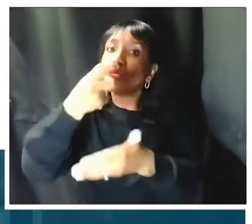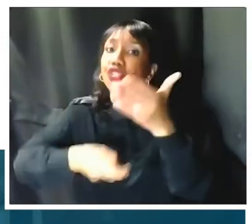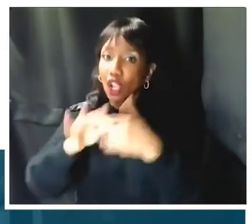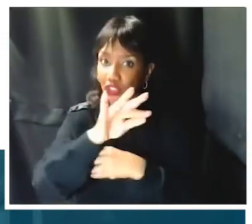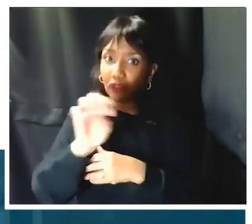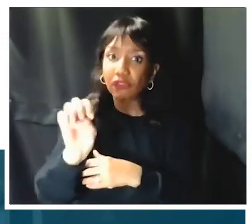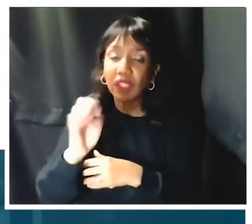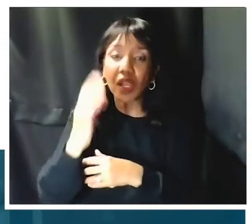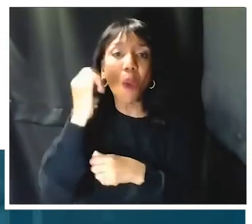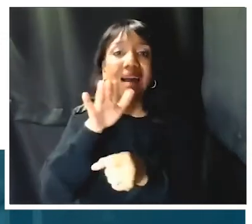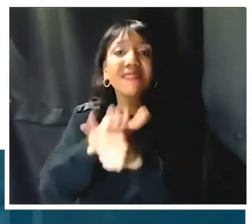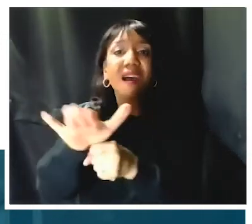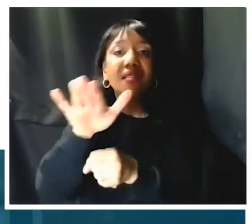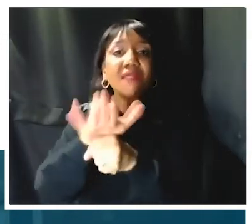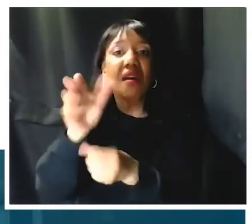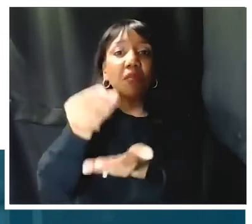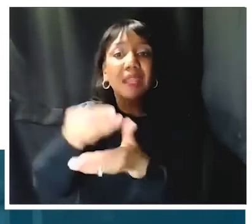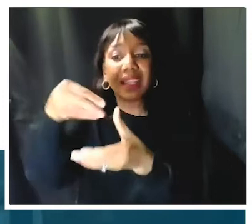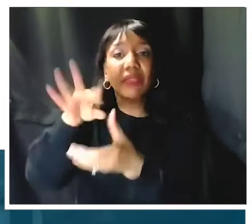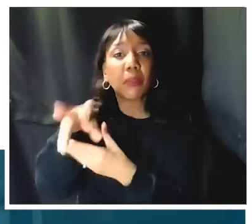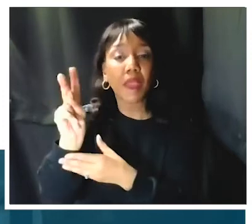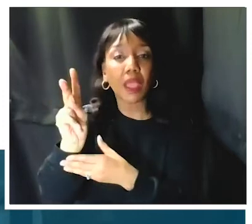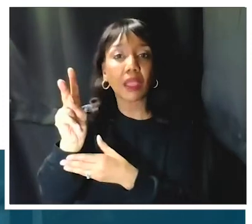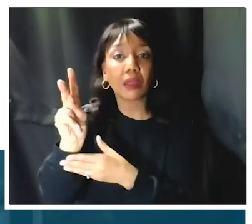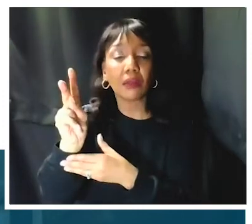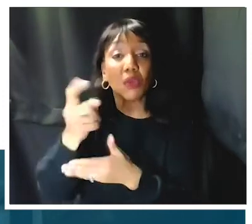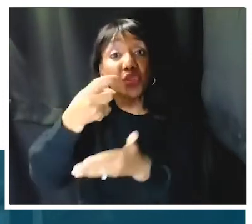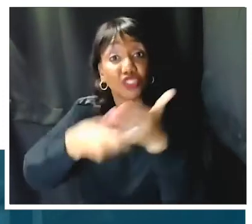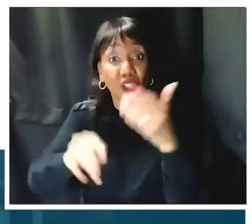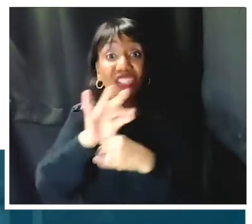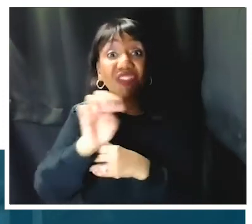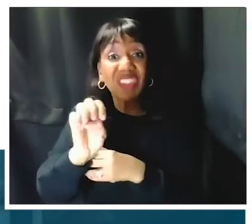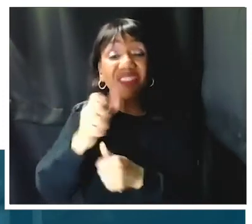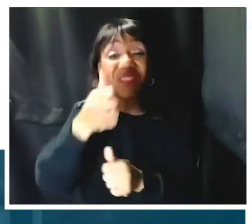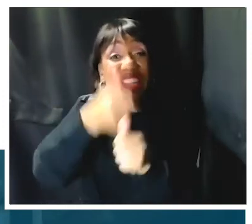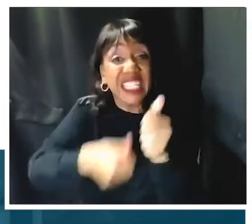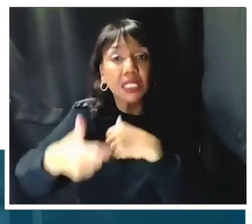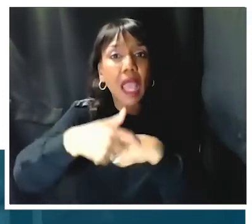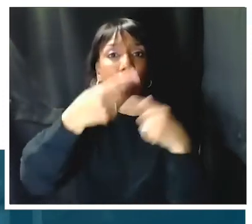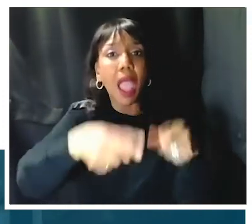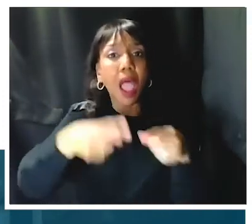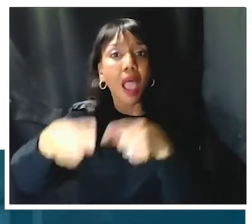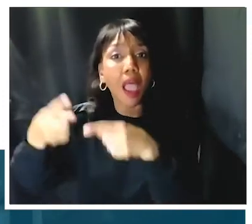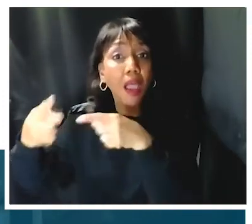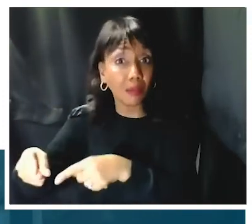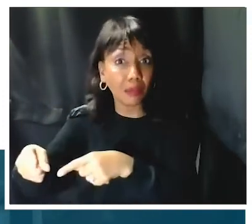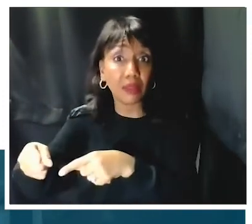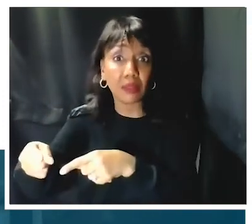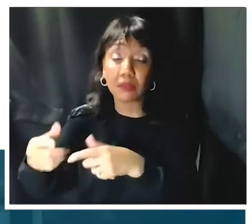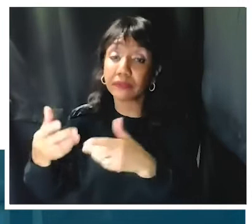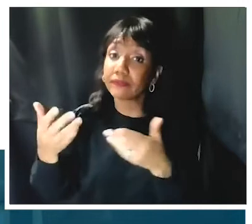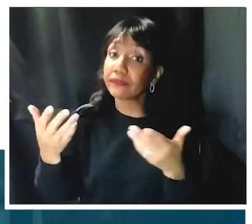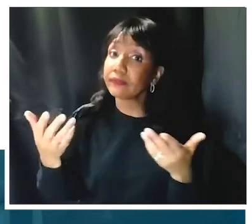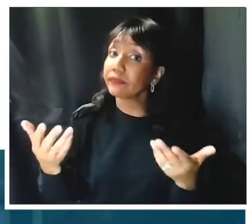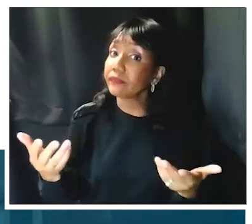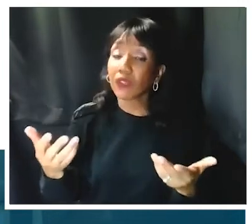to insufficient funds. You may be charged a fee for each transaction or charge that came in to be